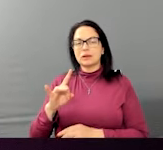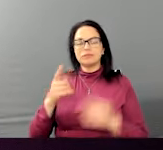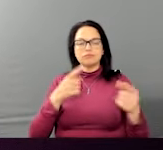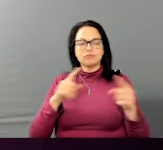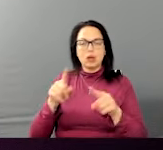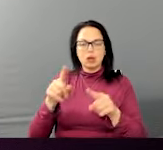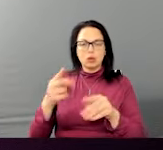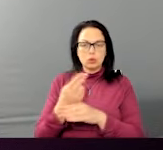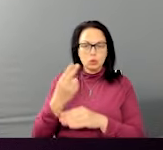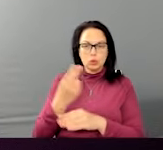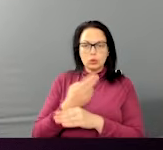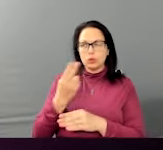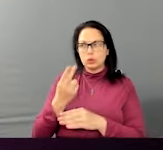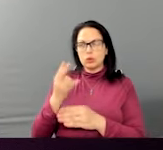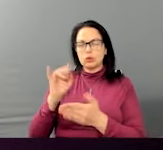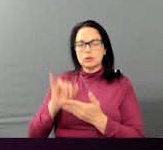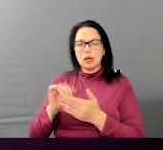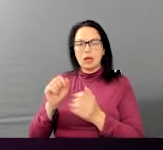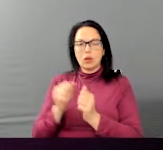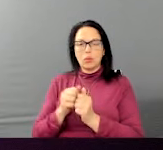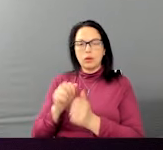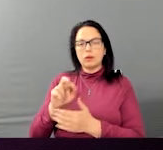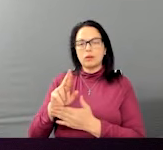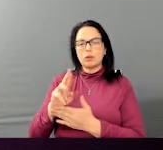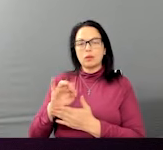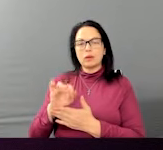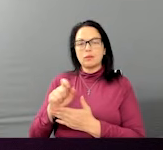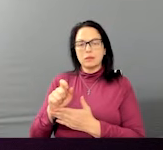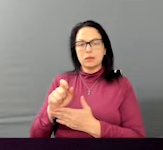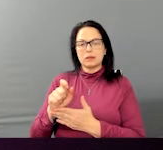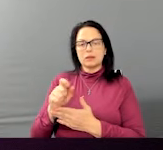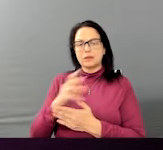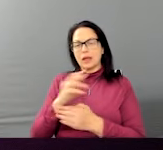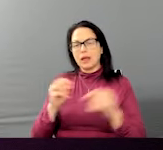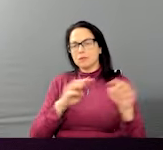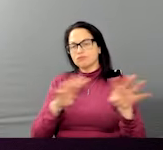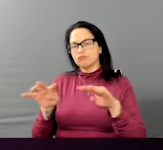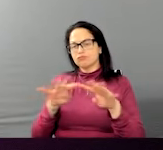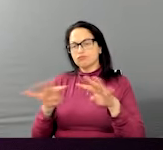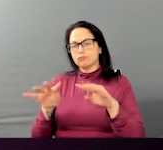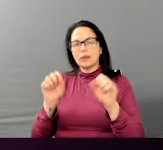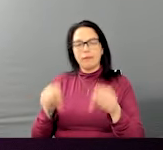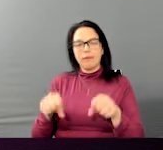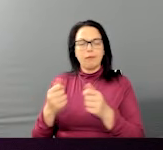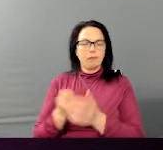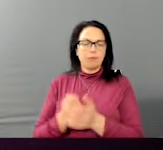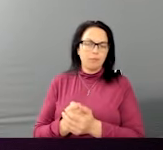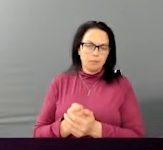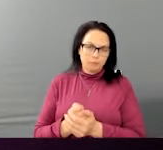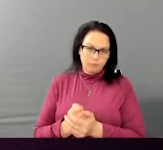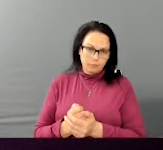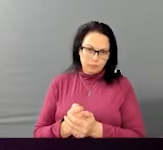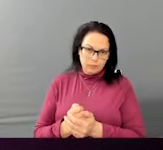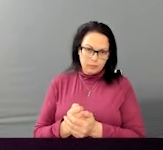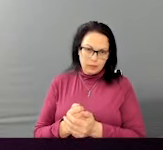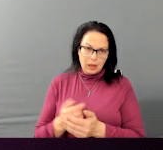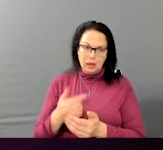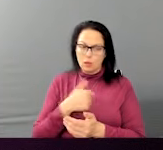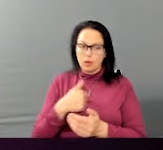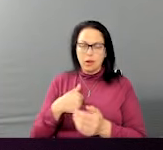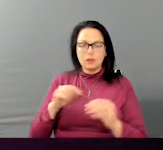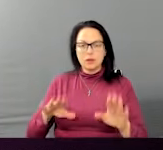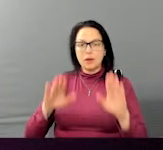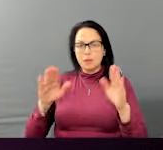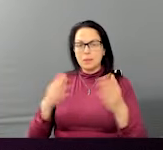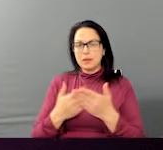old versions of Remix with the new streaming APIs and everything. And we've got some like blow your mind stuff coming with the